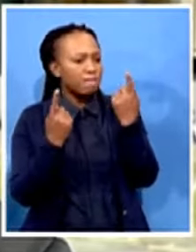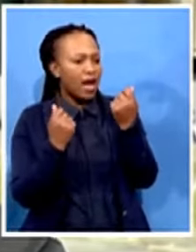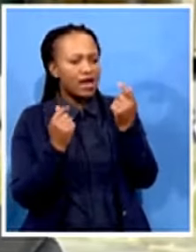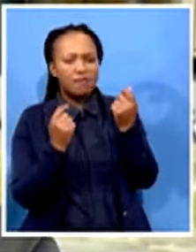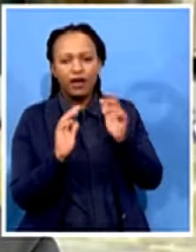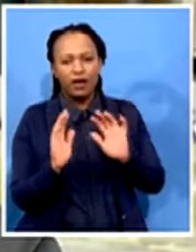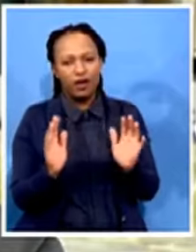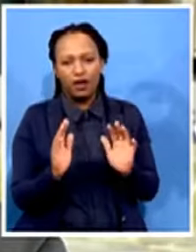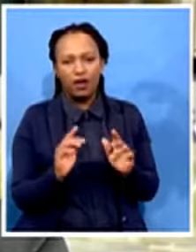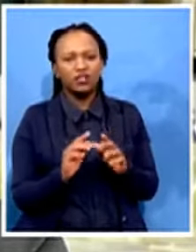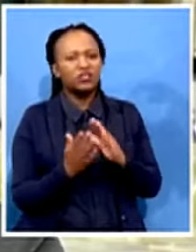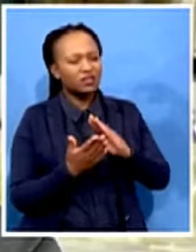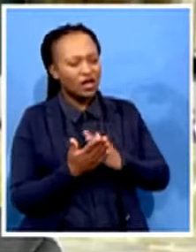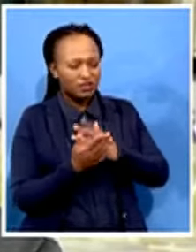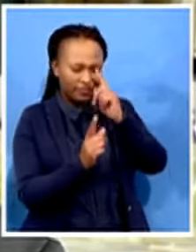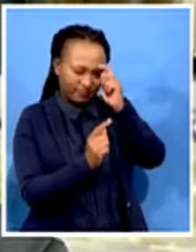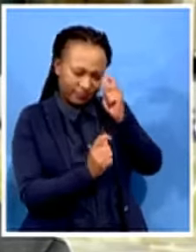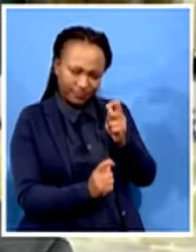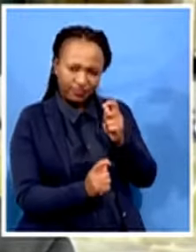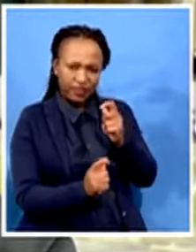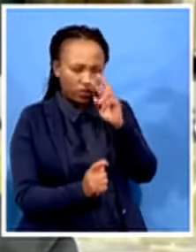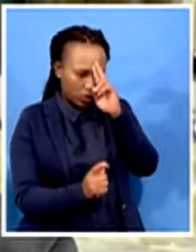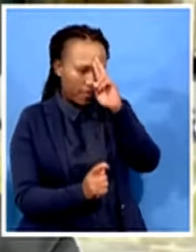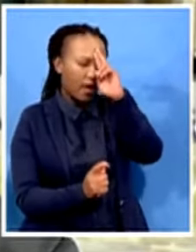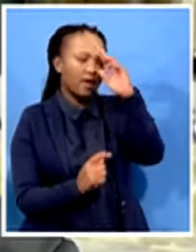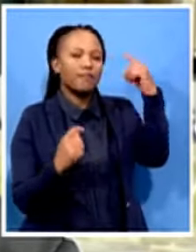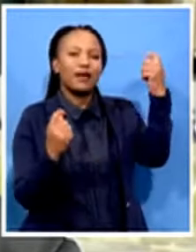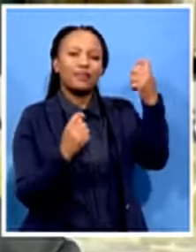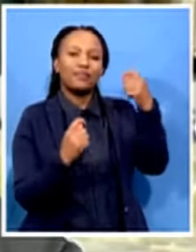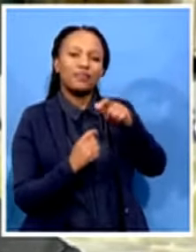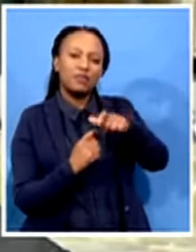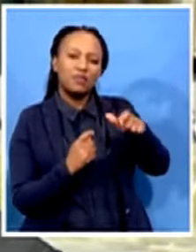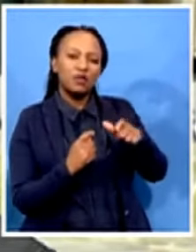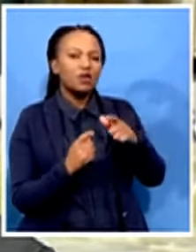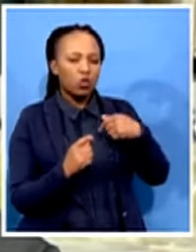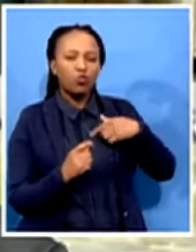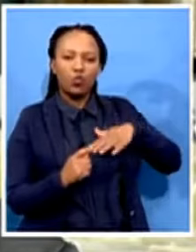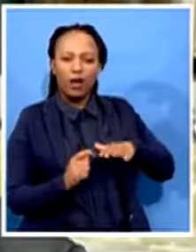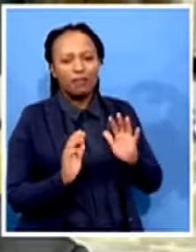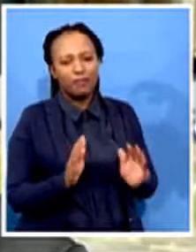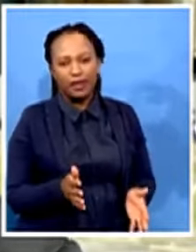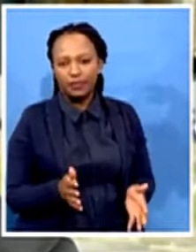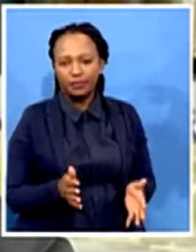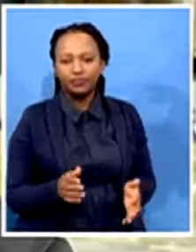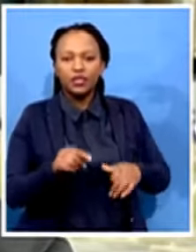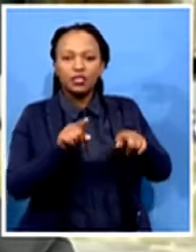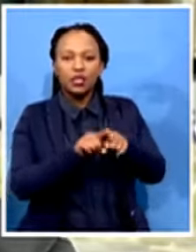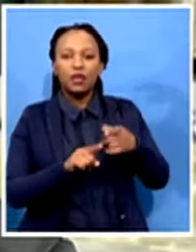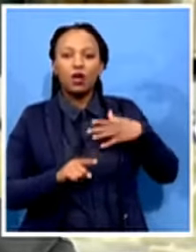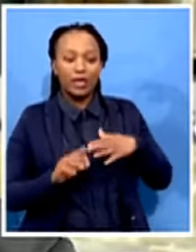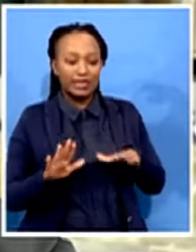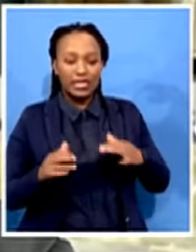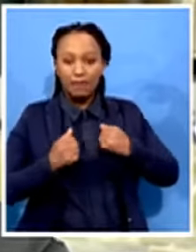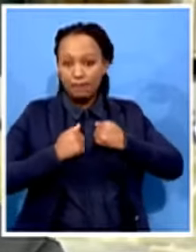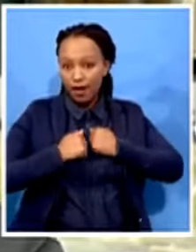and remembrance. That is what we want. We also want my children to go in there, grandchildren,